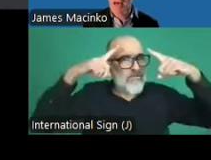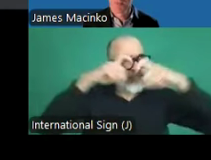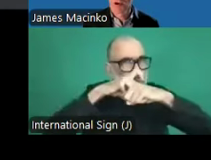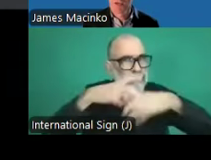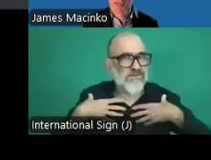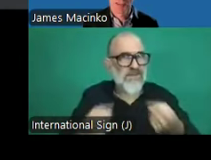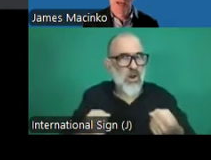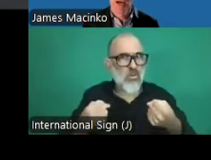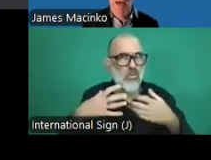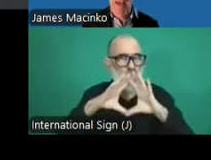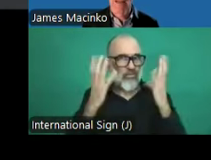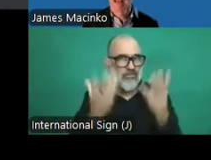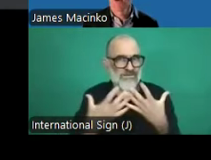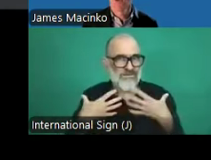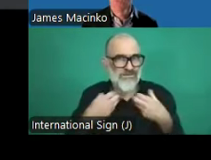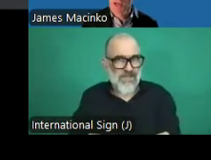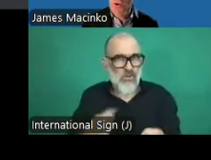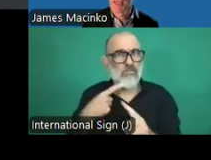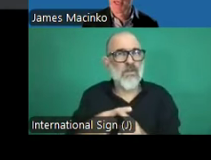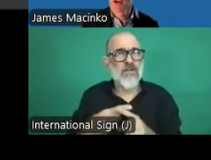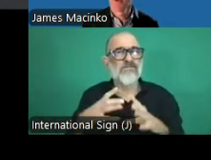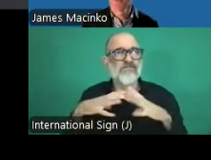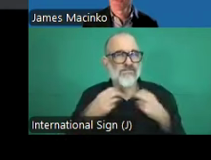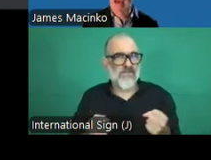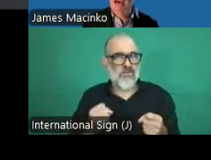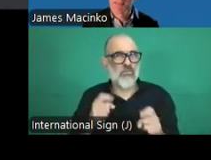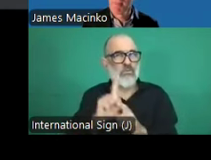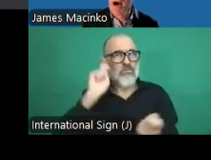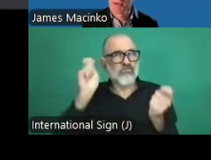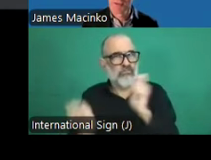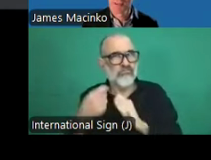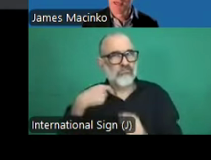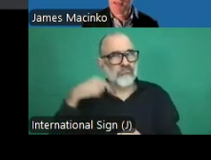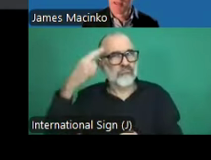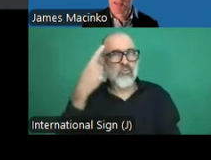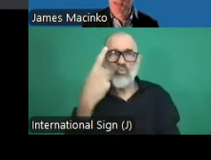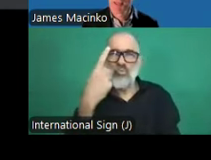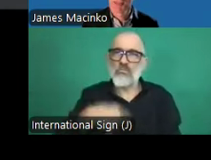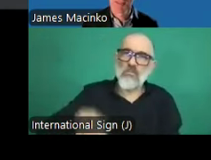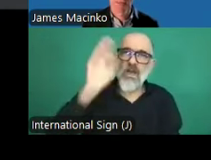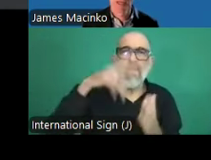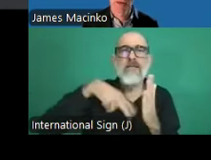a lot of progress. And now we're really honing in on those last miles in many